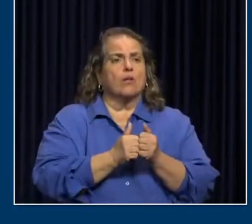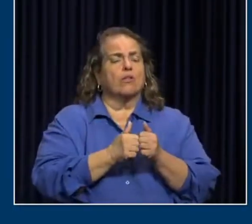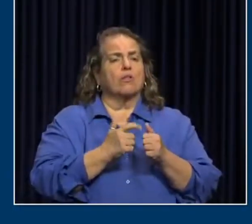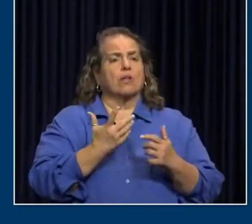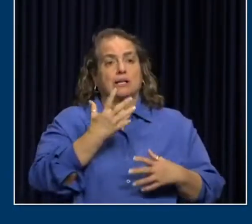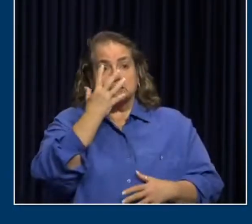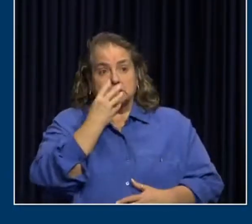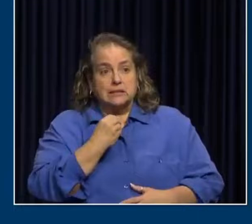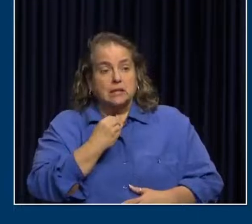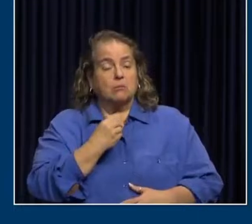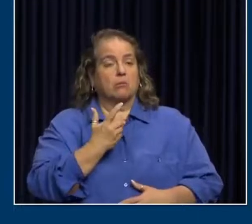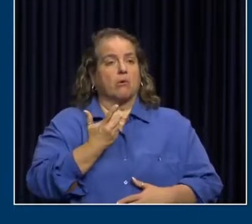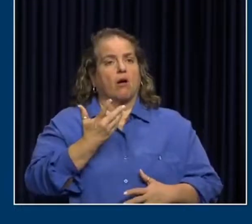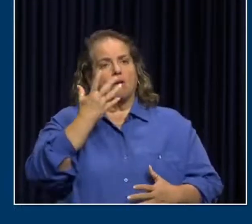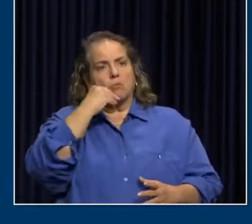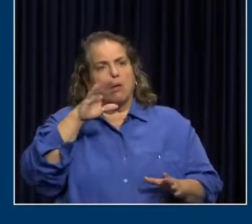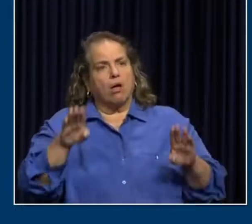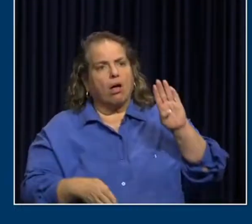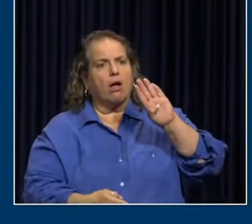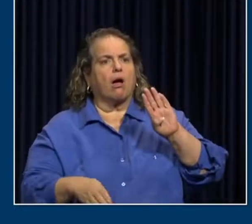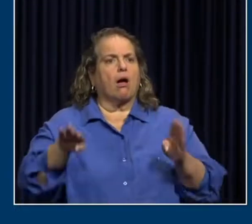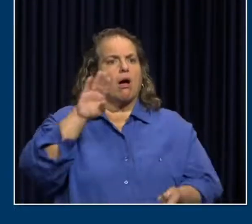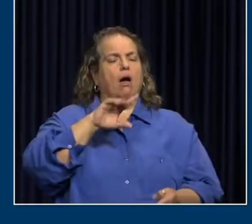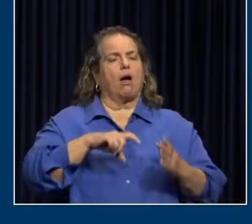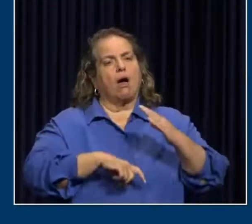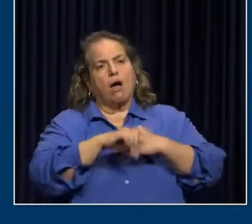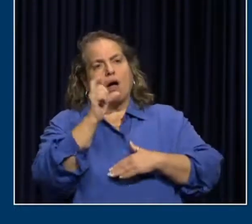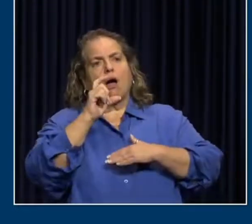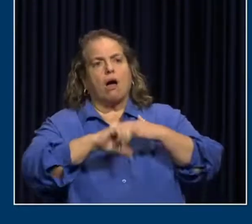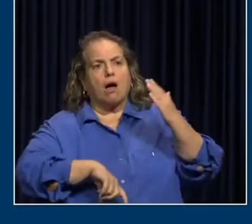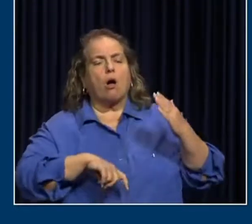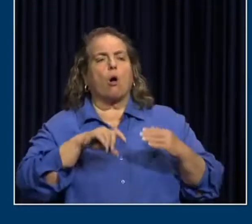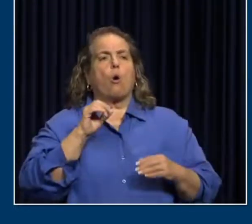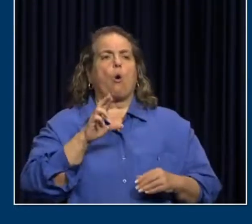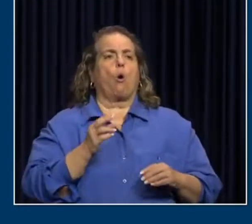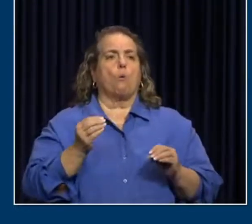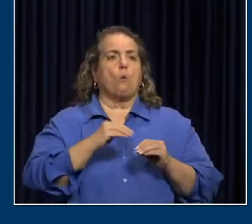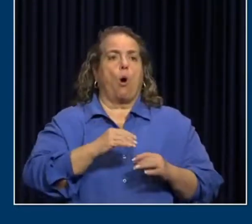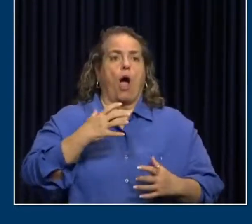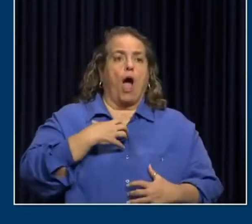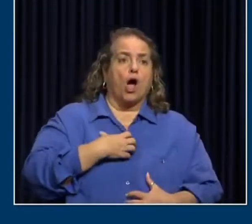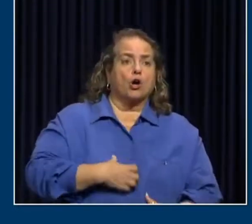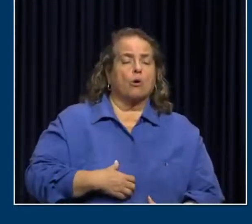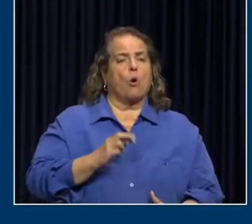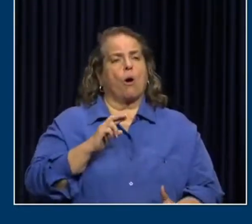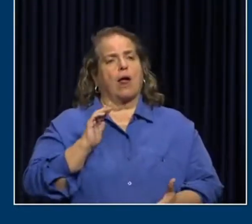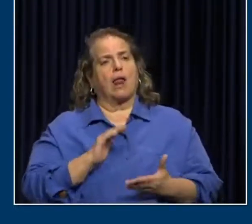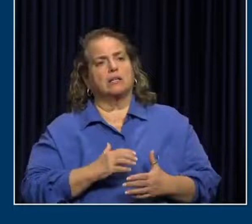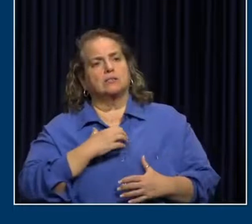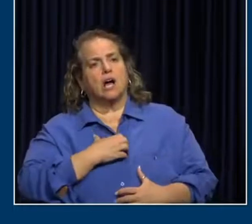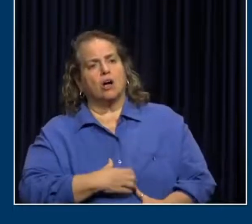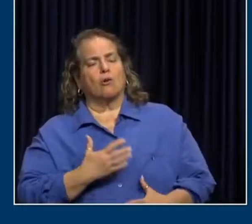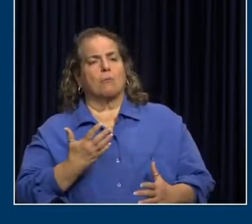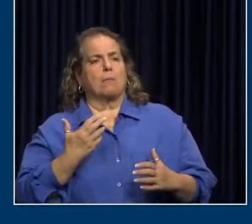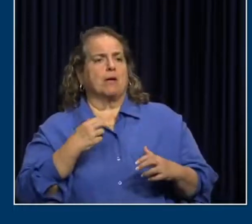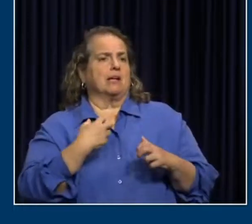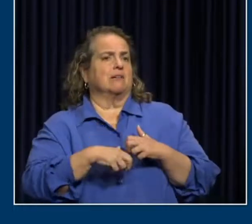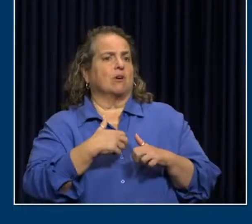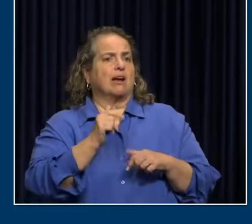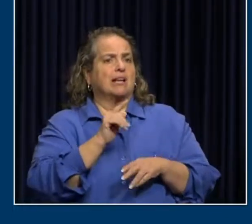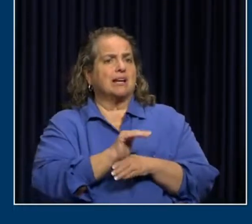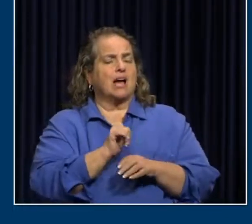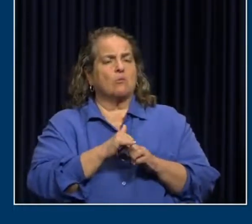sleep patterns or eating patterns. They're more hungry or less hungry than they typically were. They're having trouble at night with nightmares and things like that. Kids